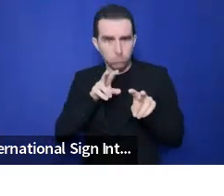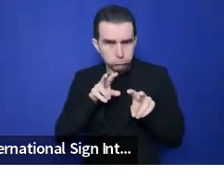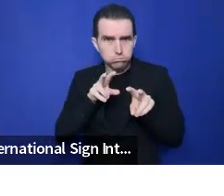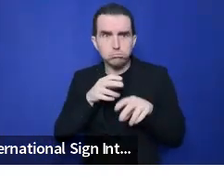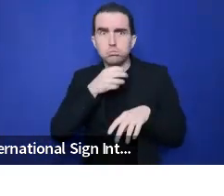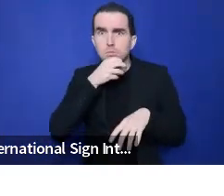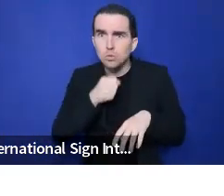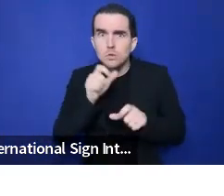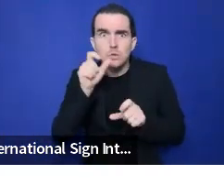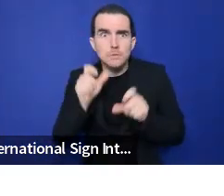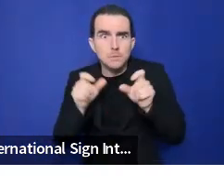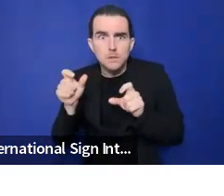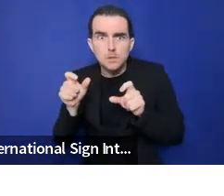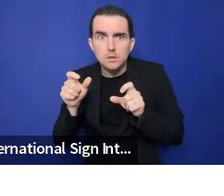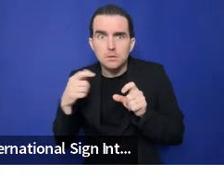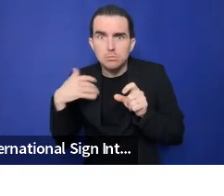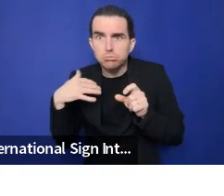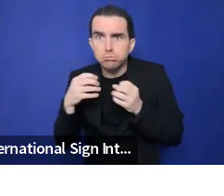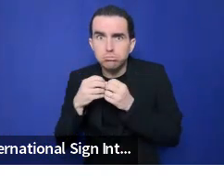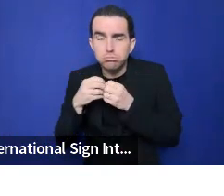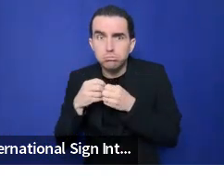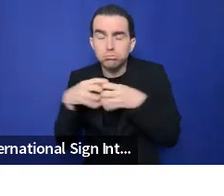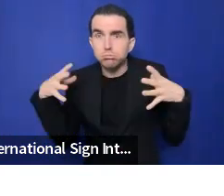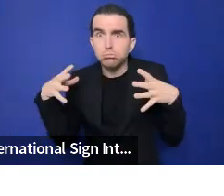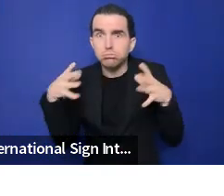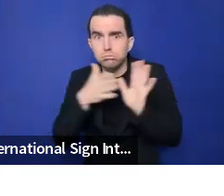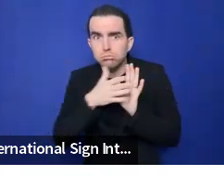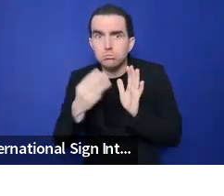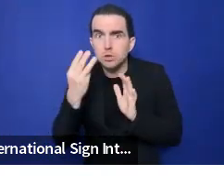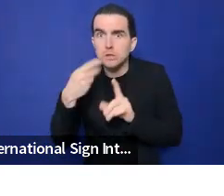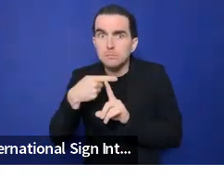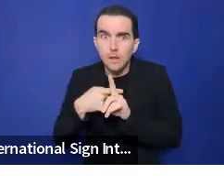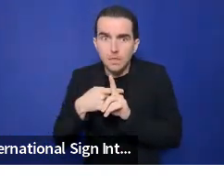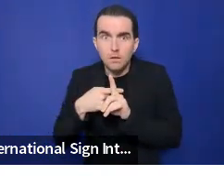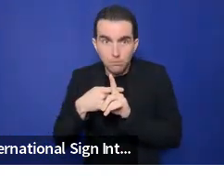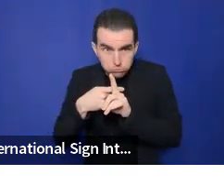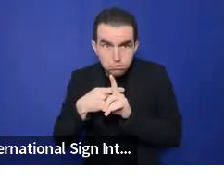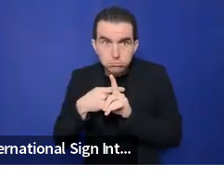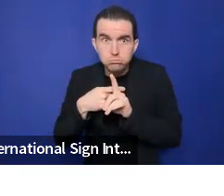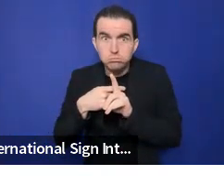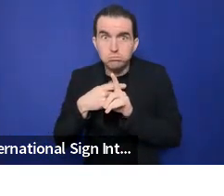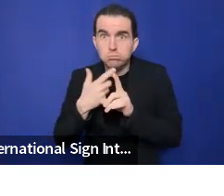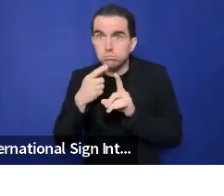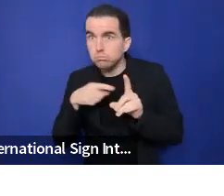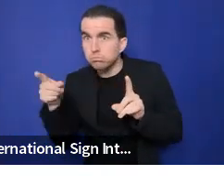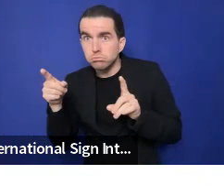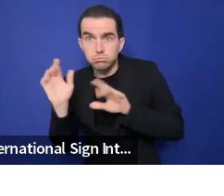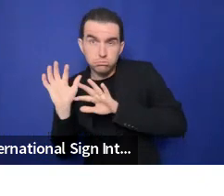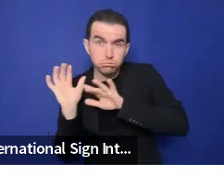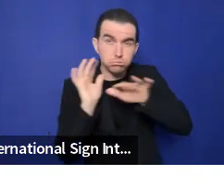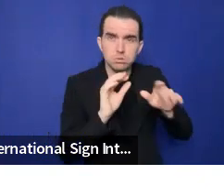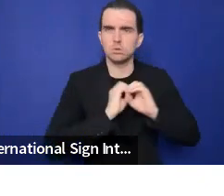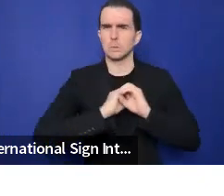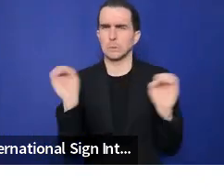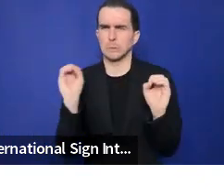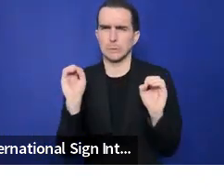So people may have entitlements on paper, but in reality, the situation is very different. And